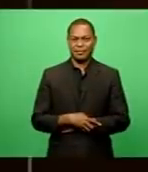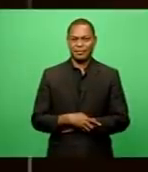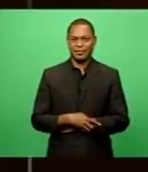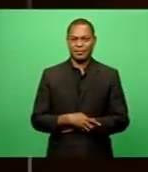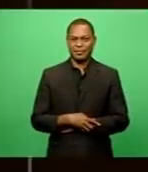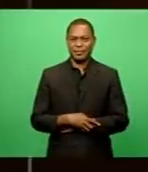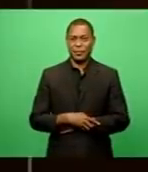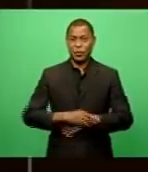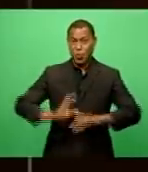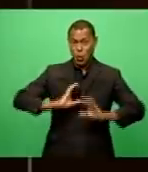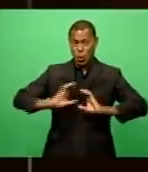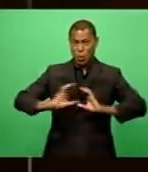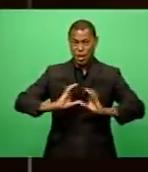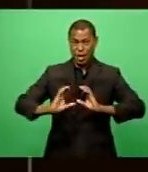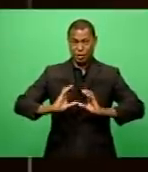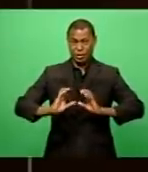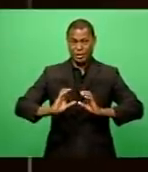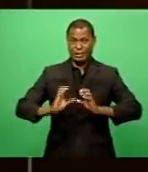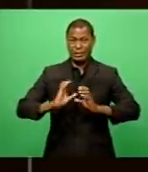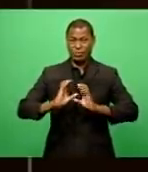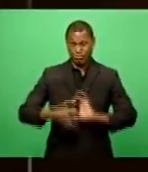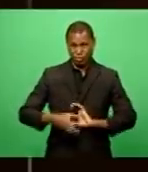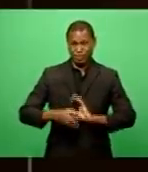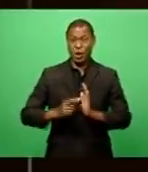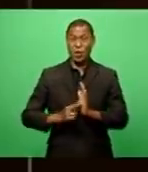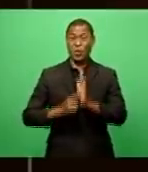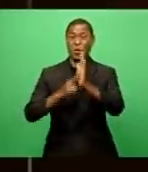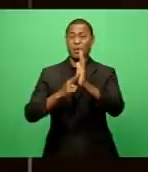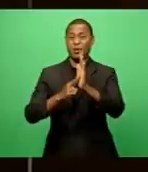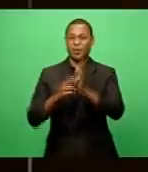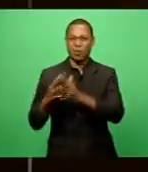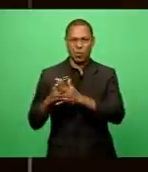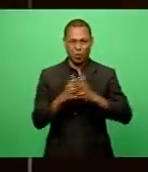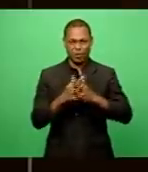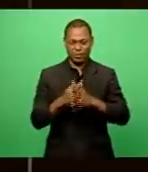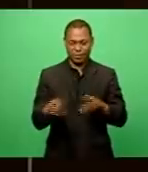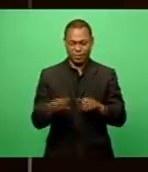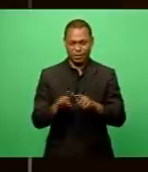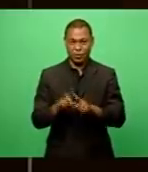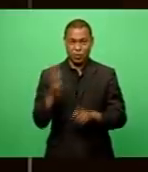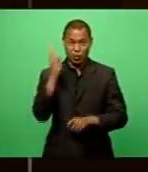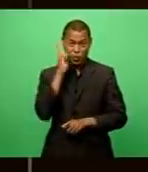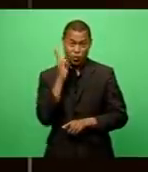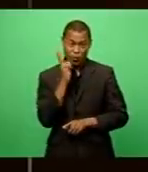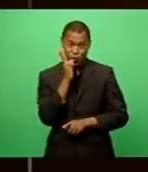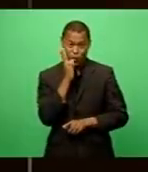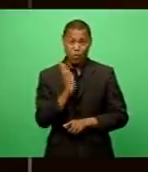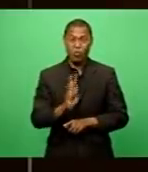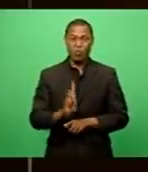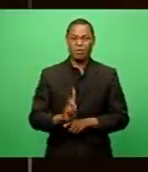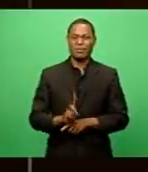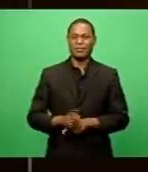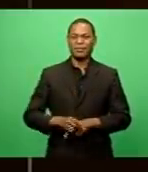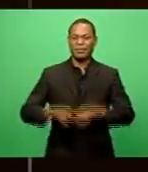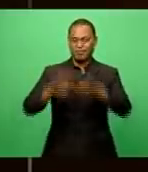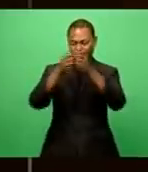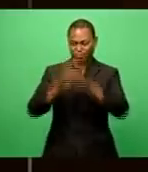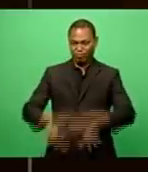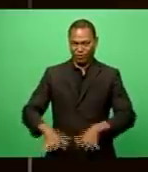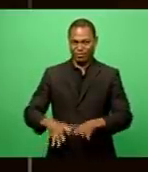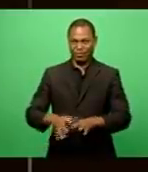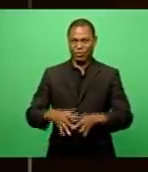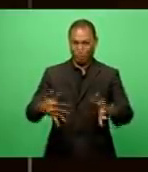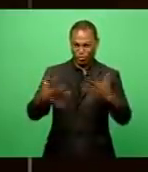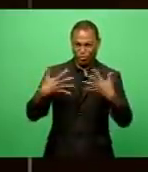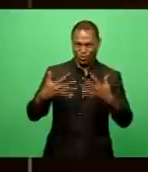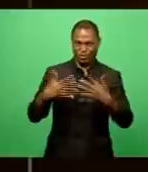of communication is a major issue in the Northern and Western Division, as Vodafone Fiji's transmission sites have been damaged, misaligned by strong winds, or